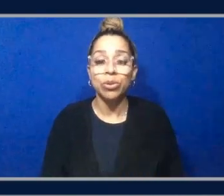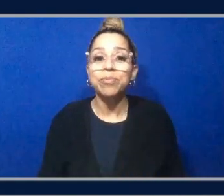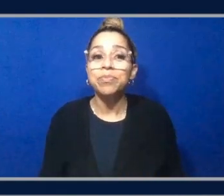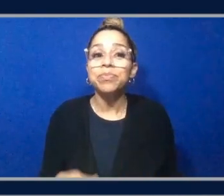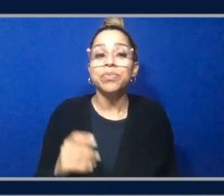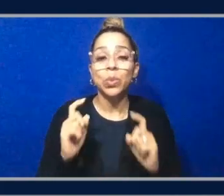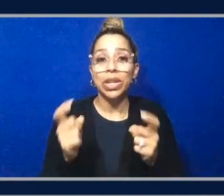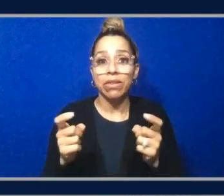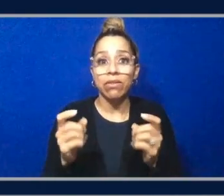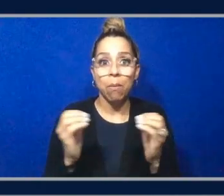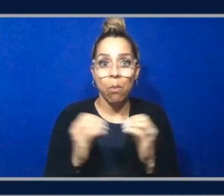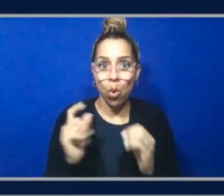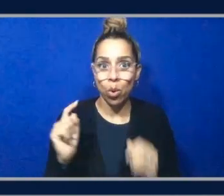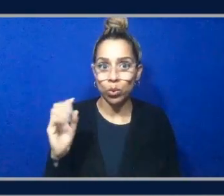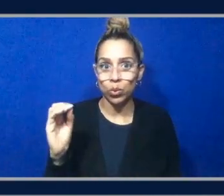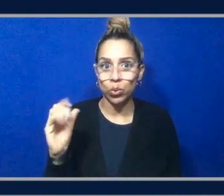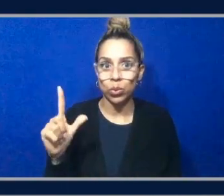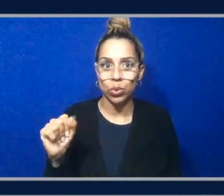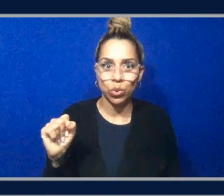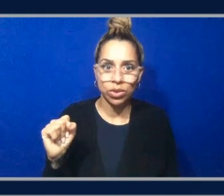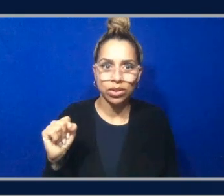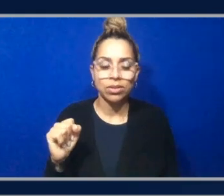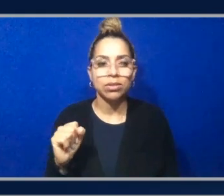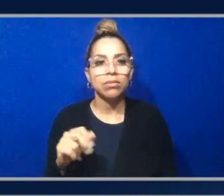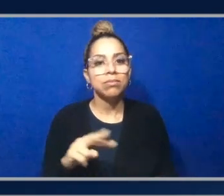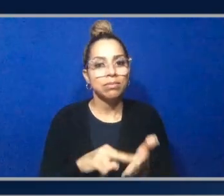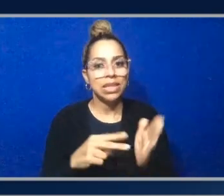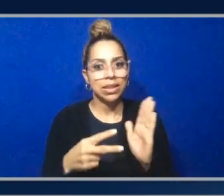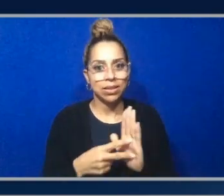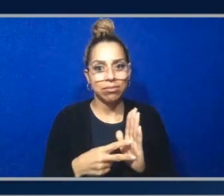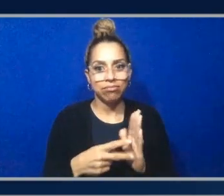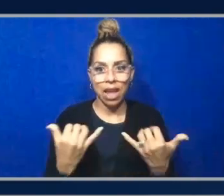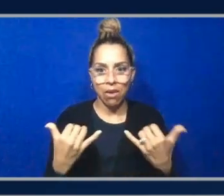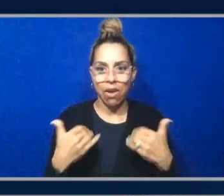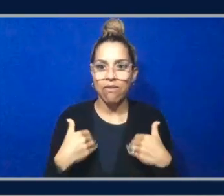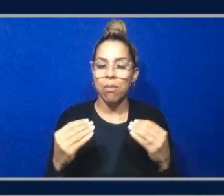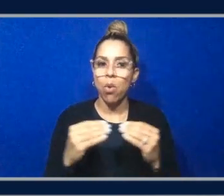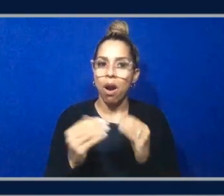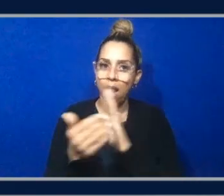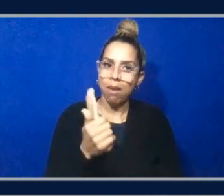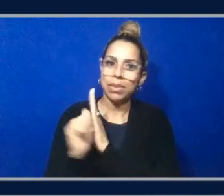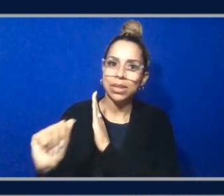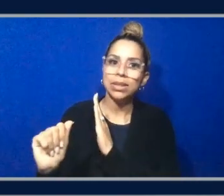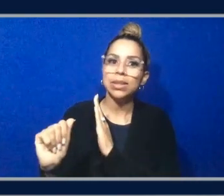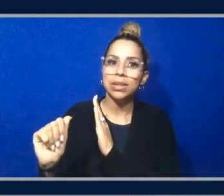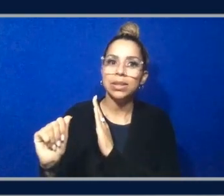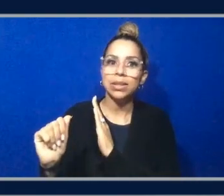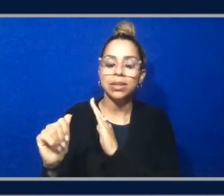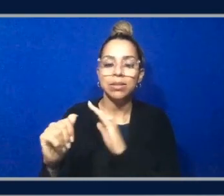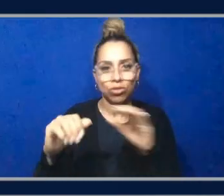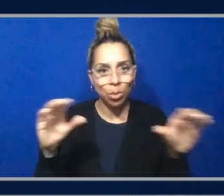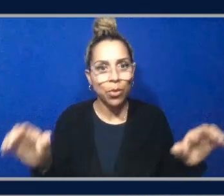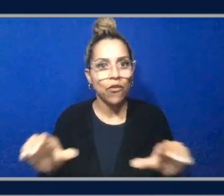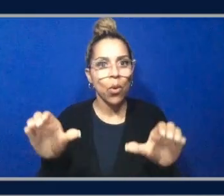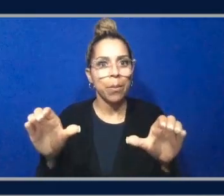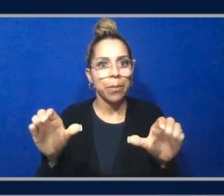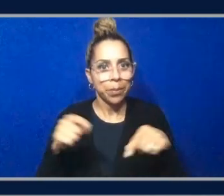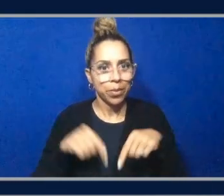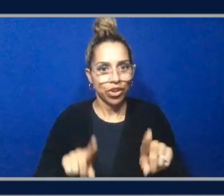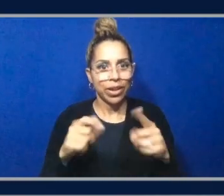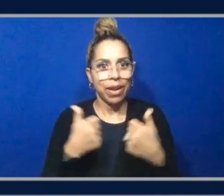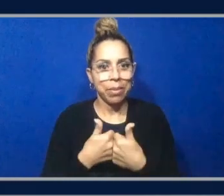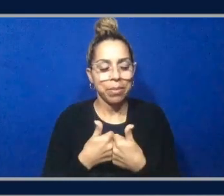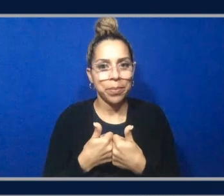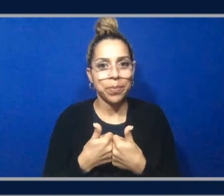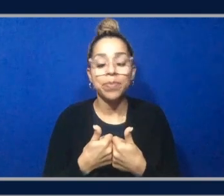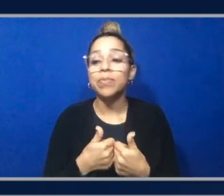tools, Yeah. you're giving more competences and skills to the AI to perform in the game. So let's see. And just these tools